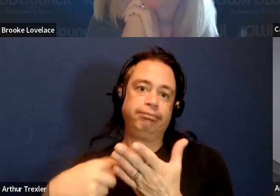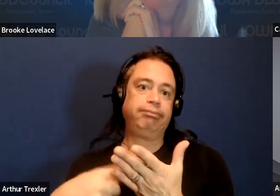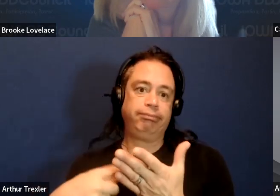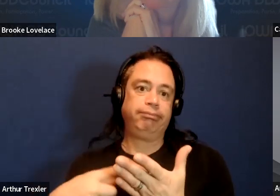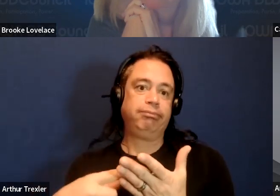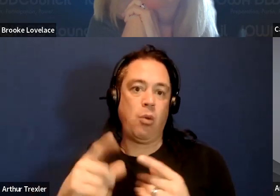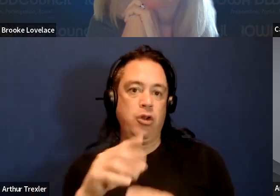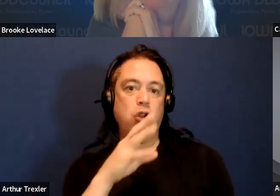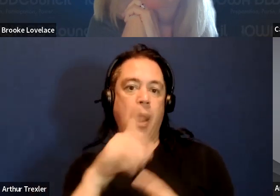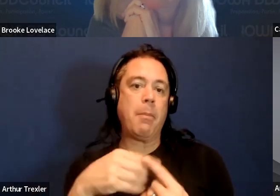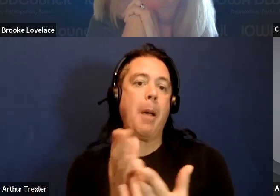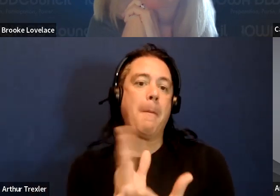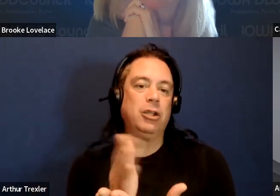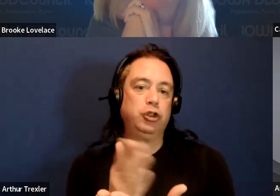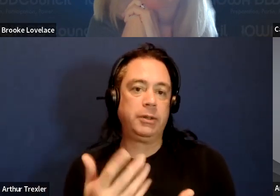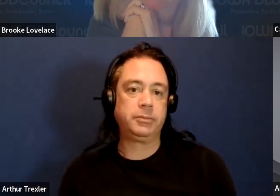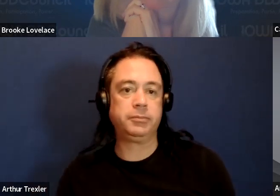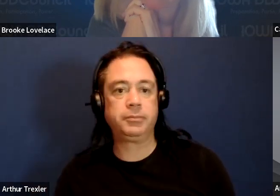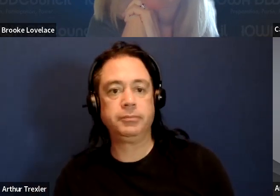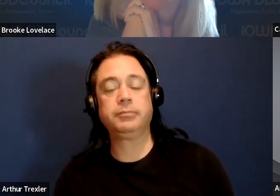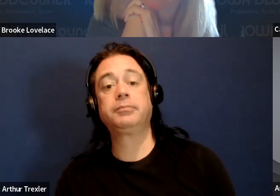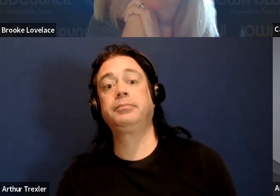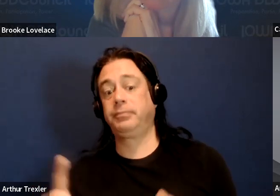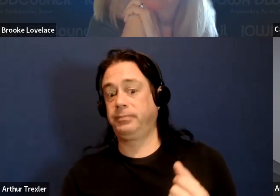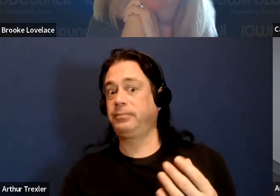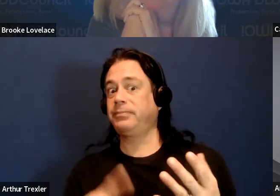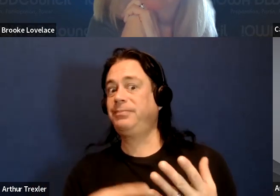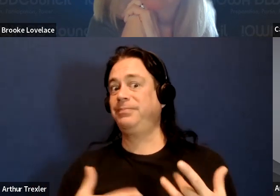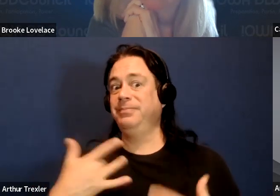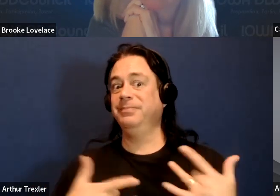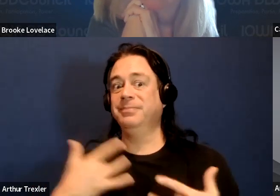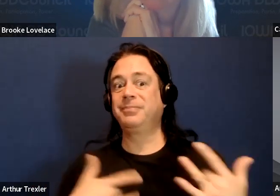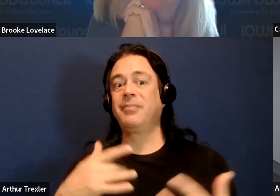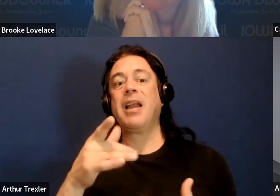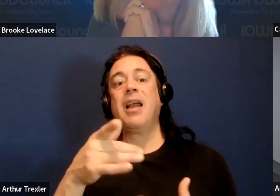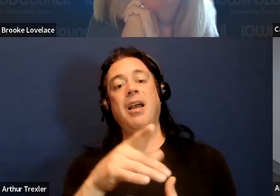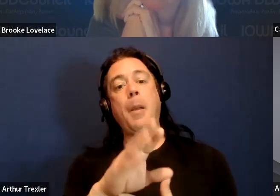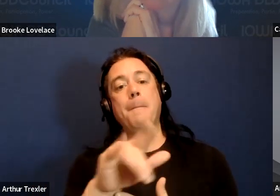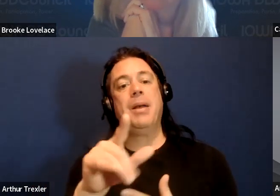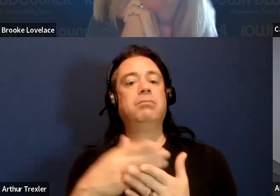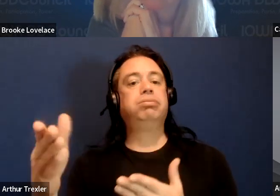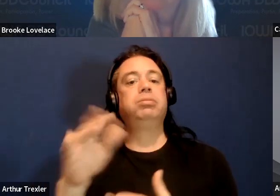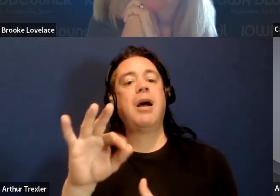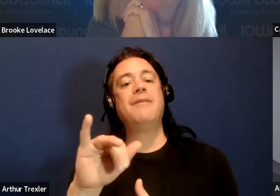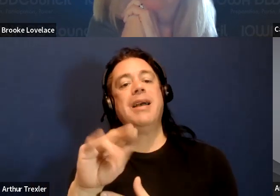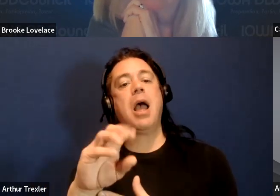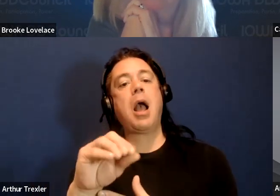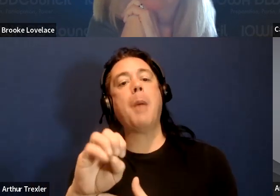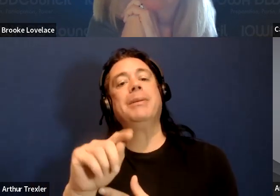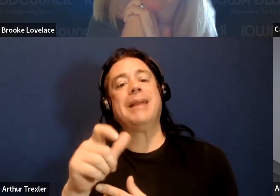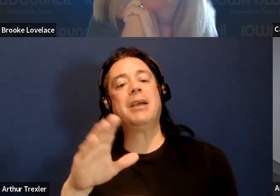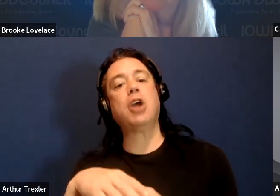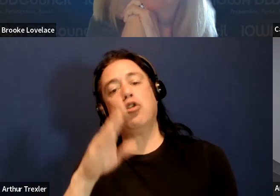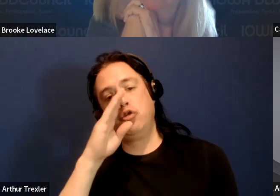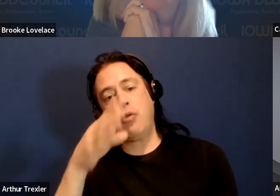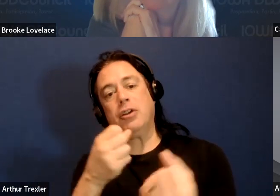you talk about budgets. Another exciting piece is the bill that gets rid of income tax on direct support professional